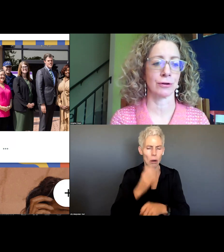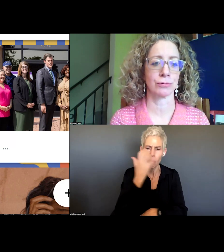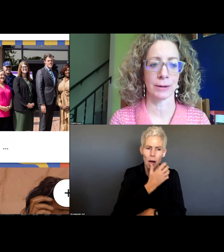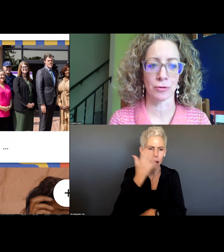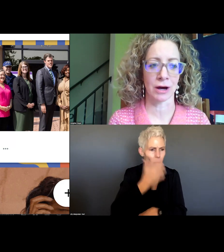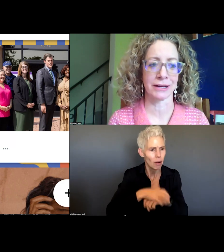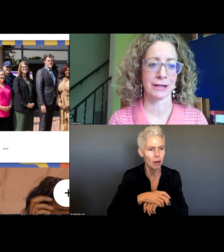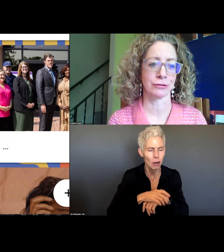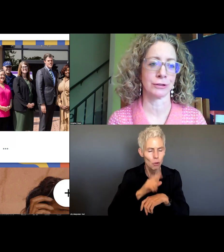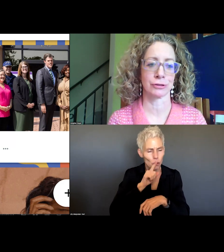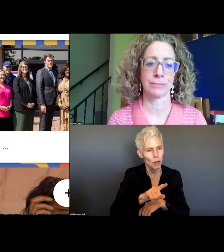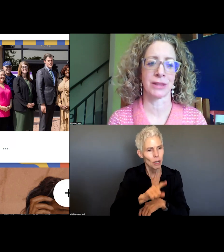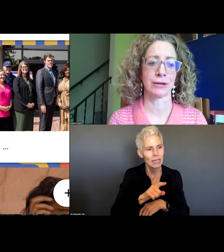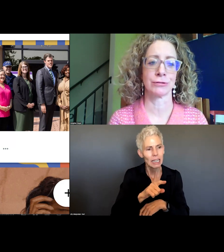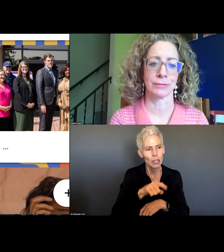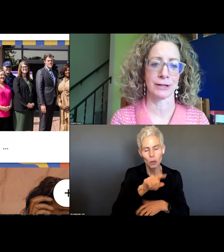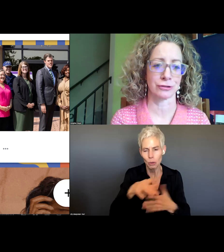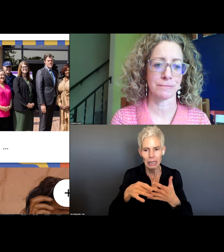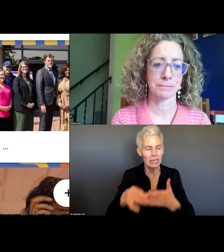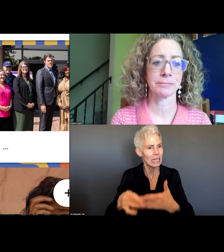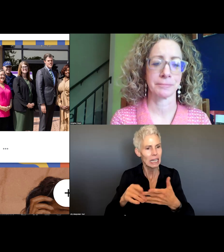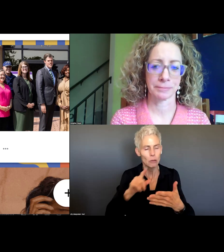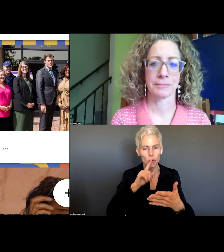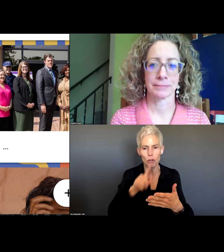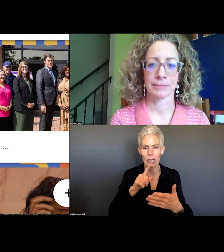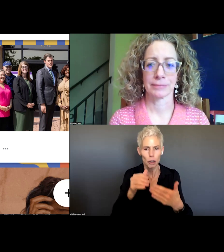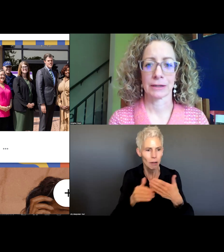just incredible cutting edge leadership. Thank you so much.